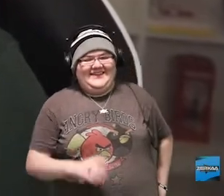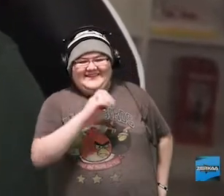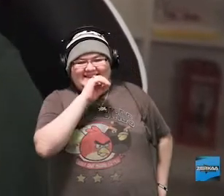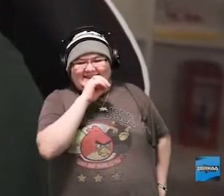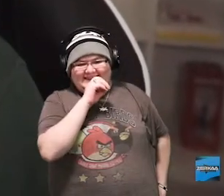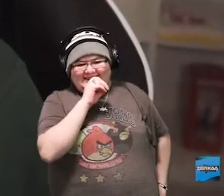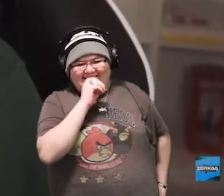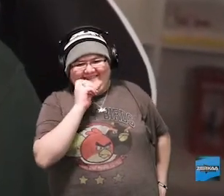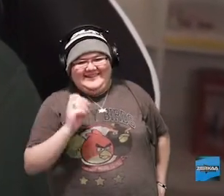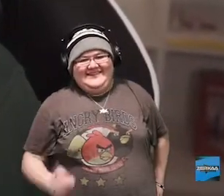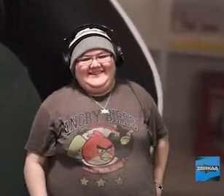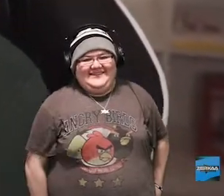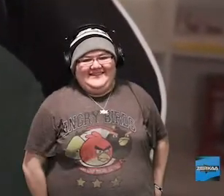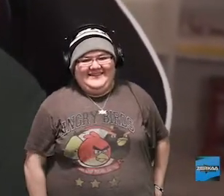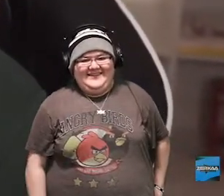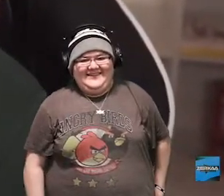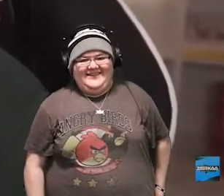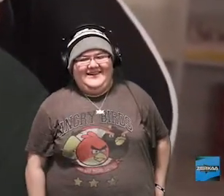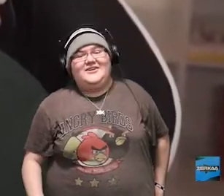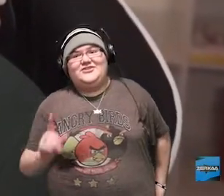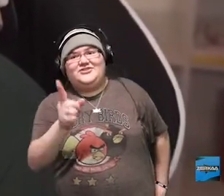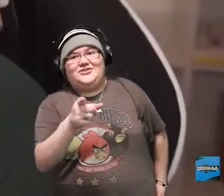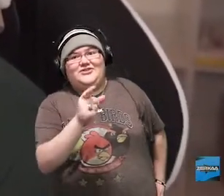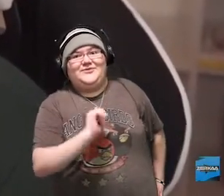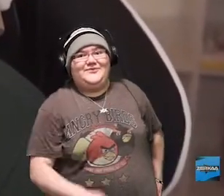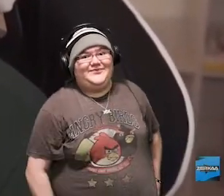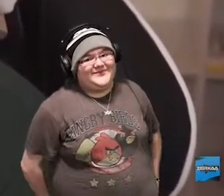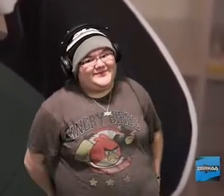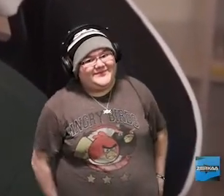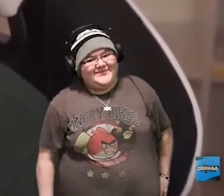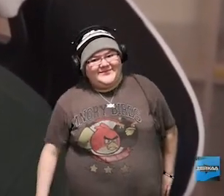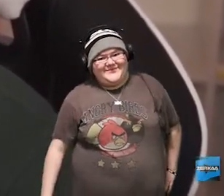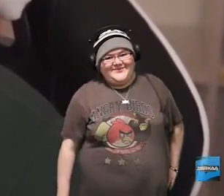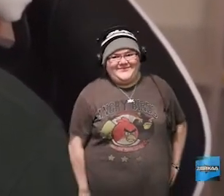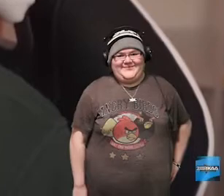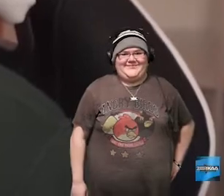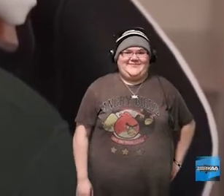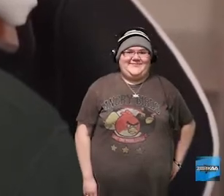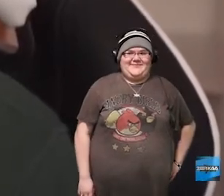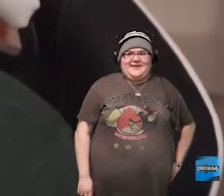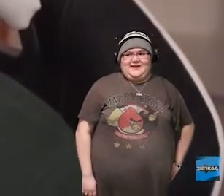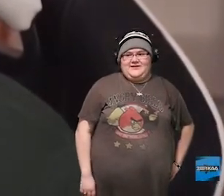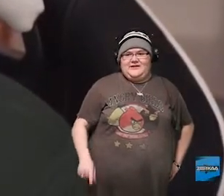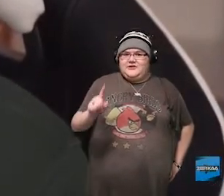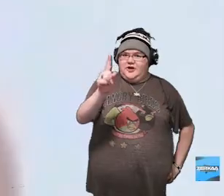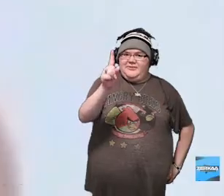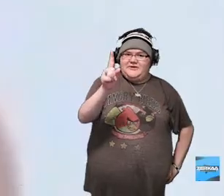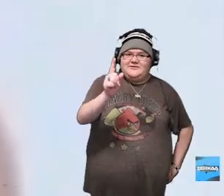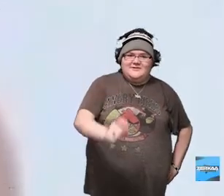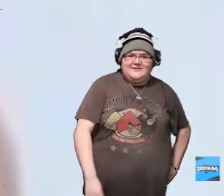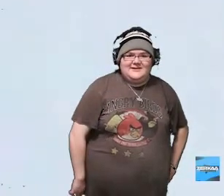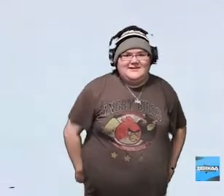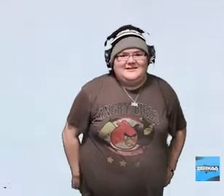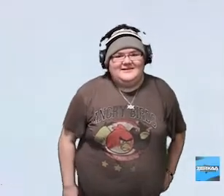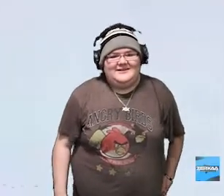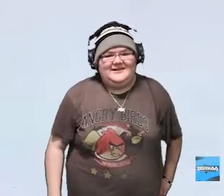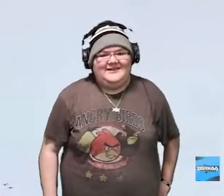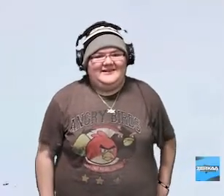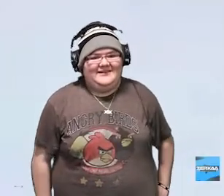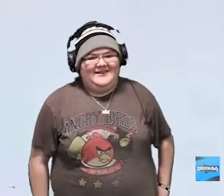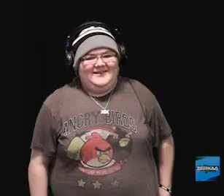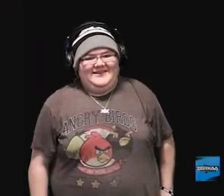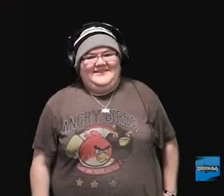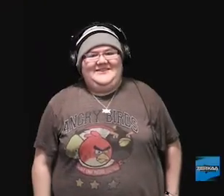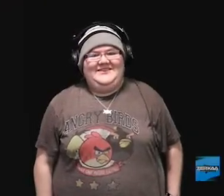you. No. You have to hit 10 million subs or we stop posting. 10 million subs True. By the end of the year on the Sideman channel or we stop posting videos. They stop and there's it. Now a zoomed in version of me called